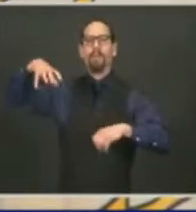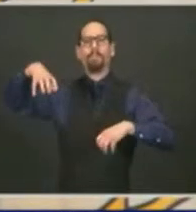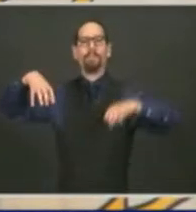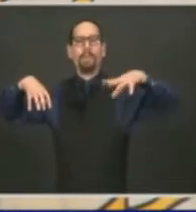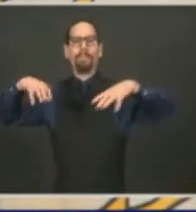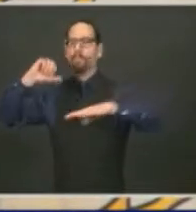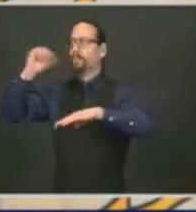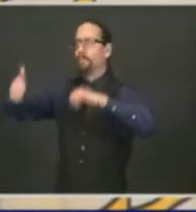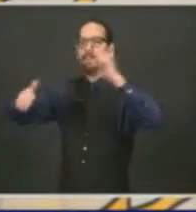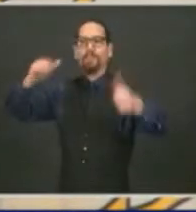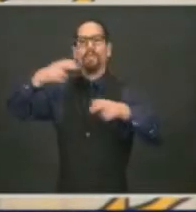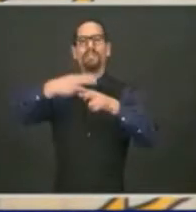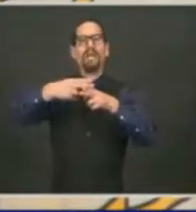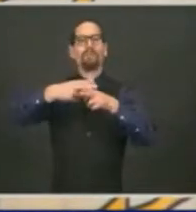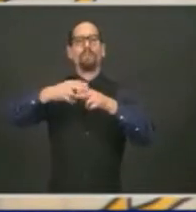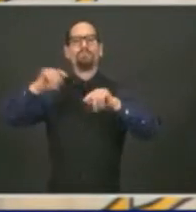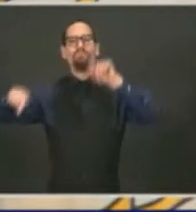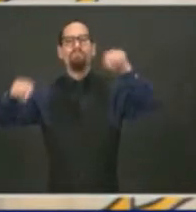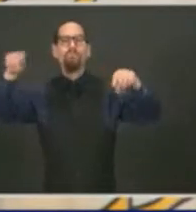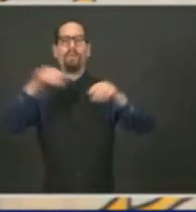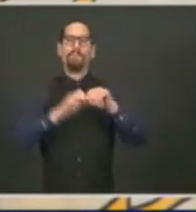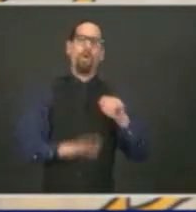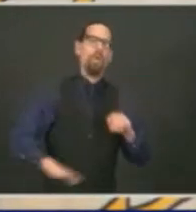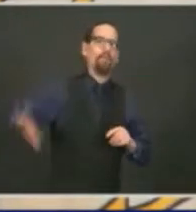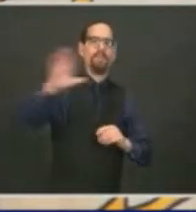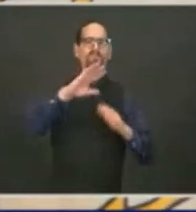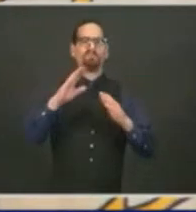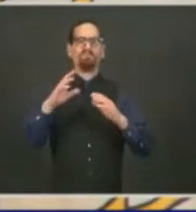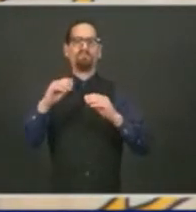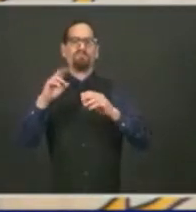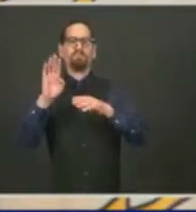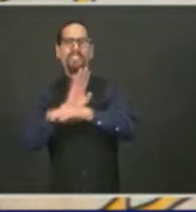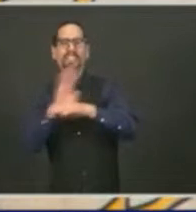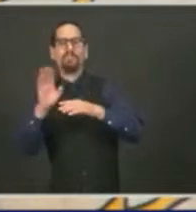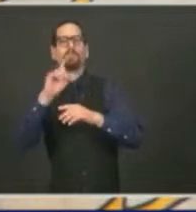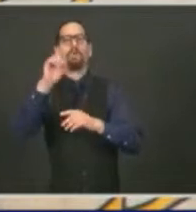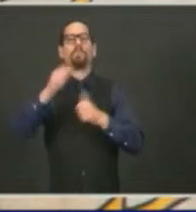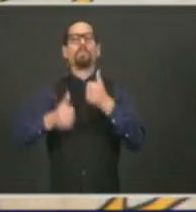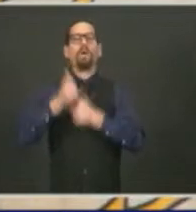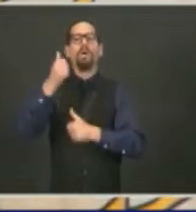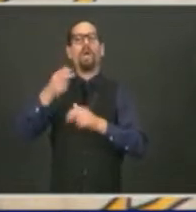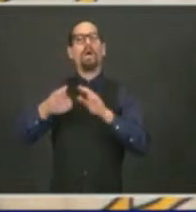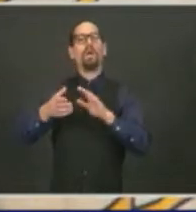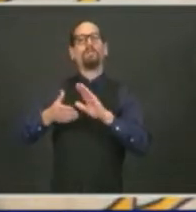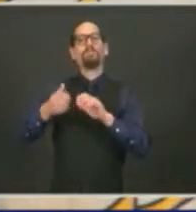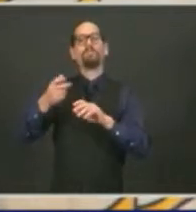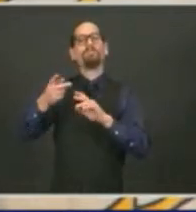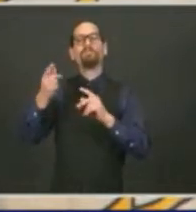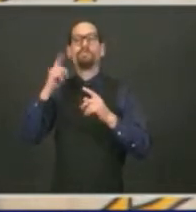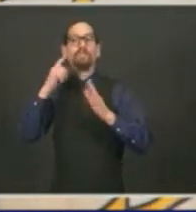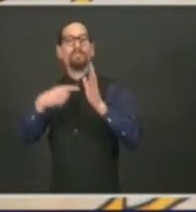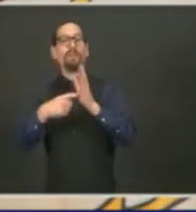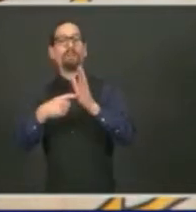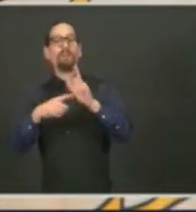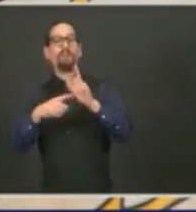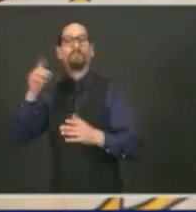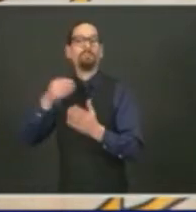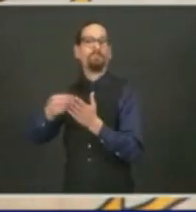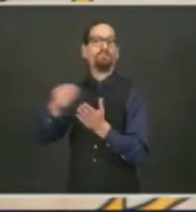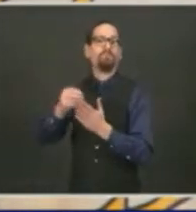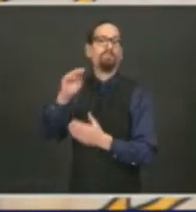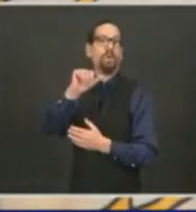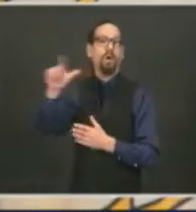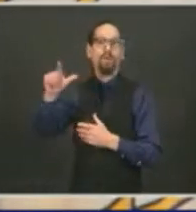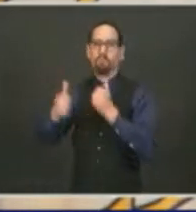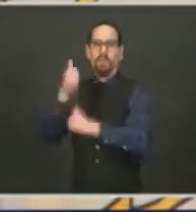easy. We're going to go where we think you will be. So we'll be at the mall. We're going to try. So by